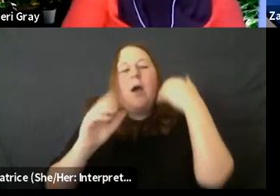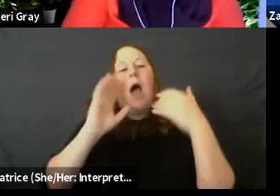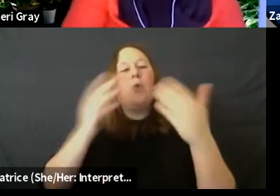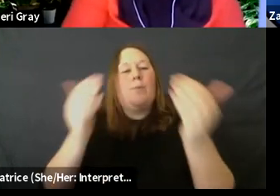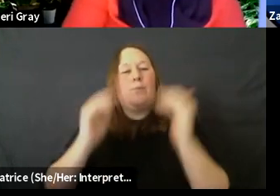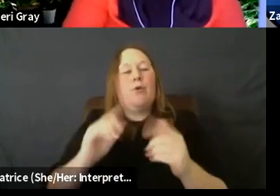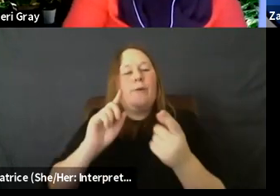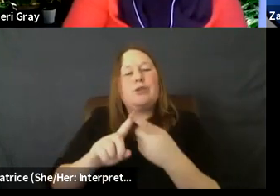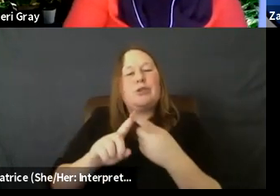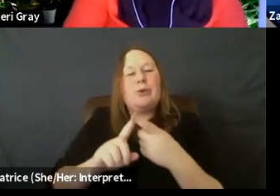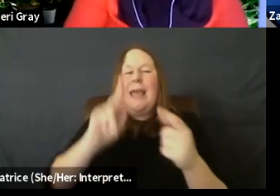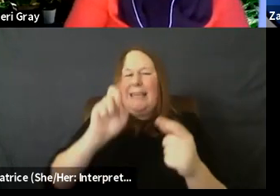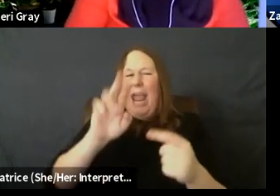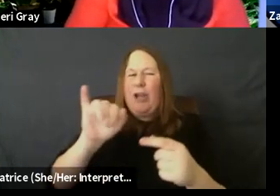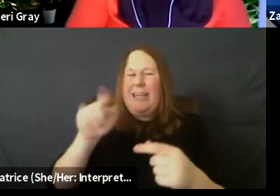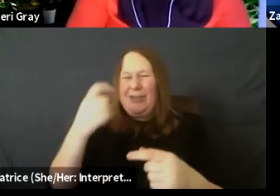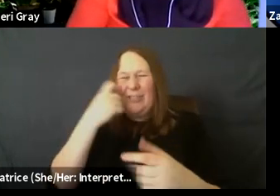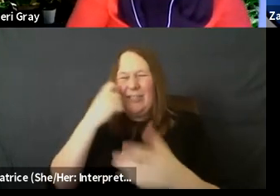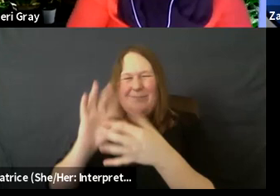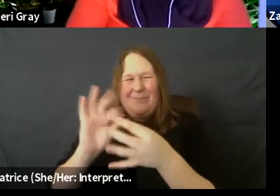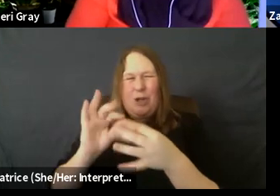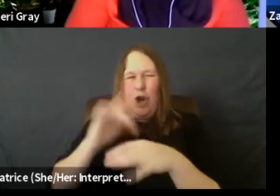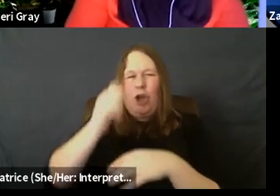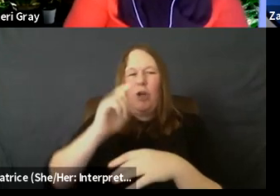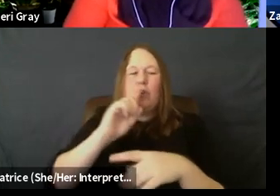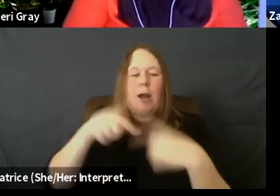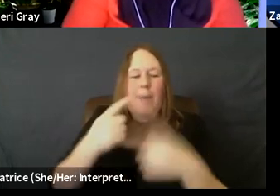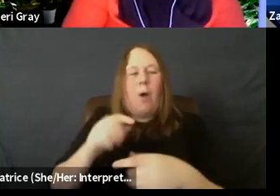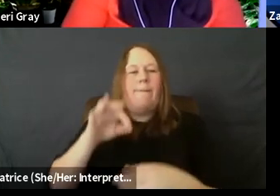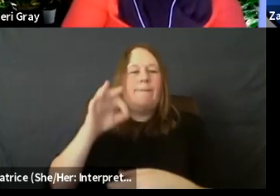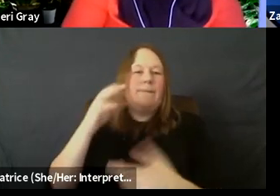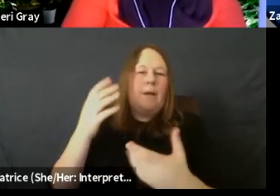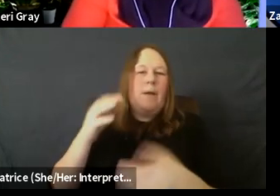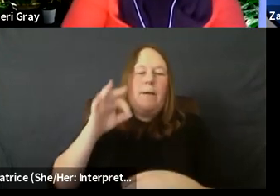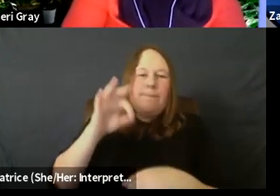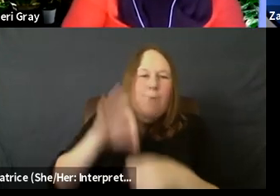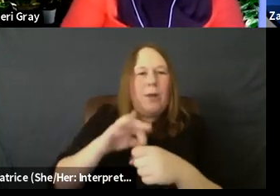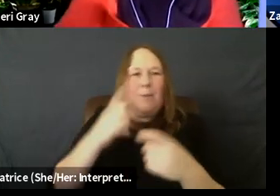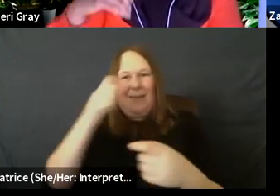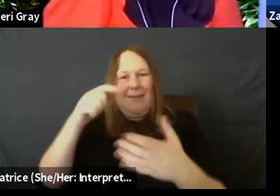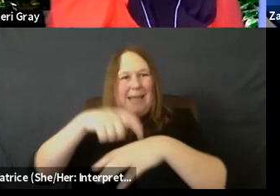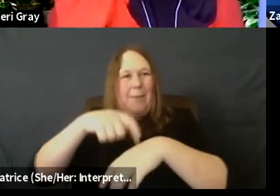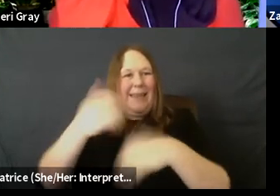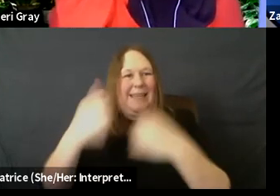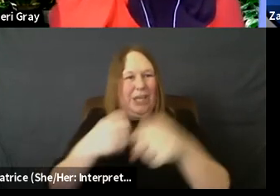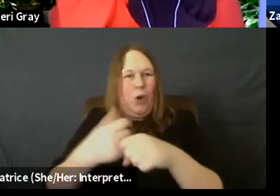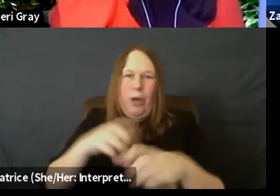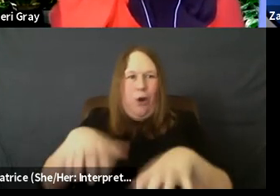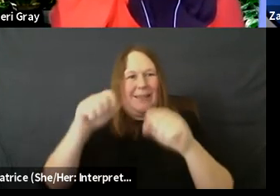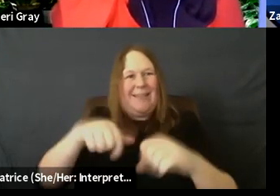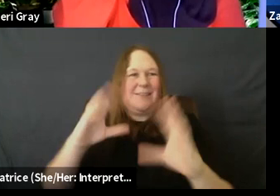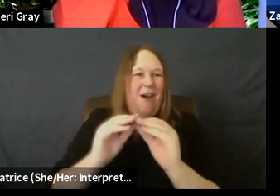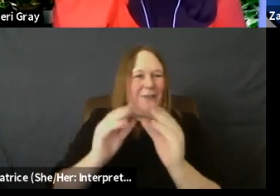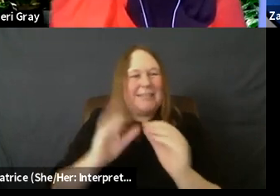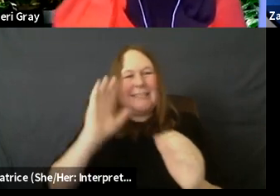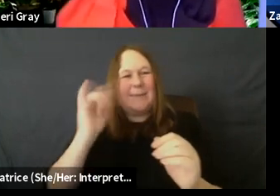to Carrie. You earlier alluded to voting, and given the time of the year in which we're having this conference, it